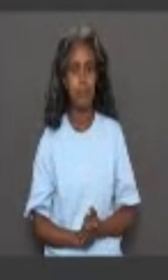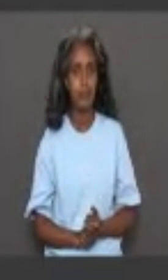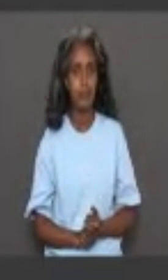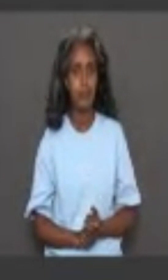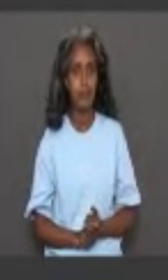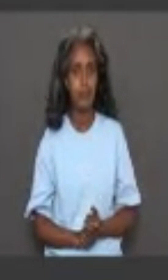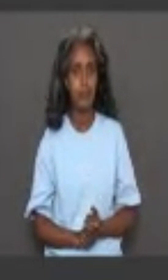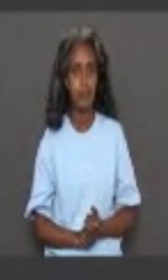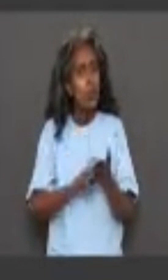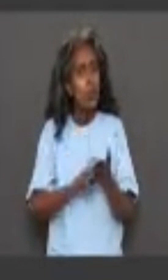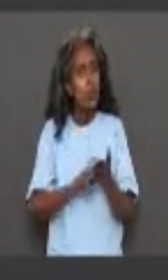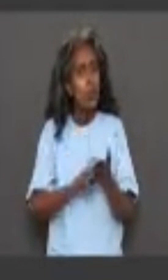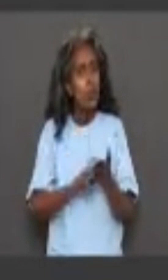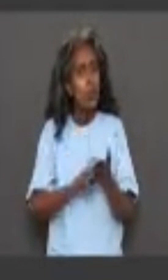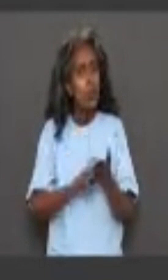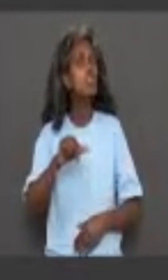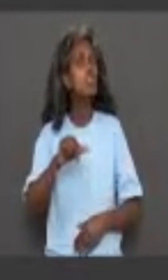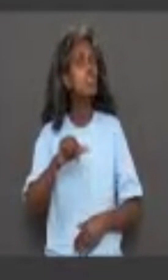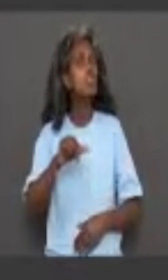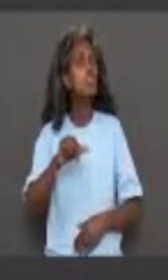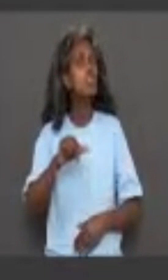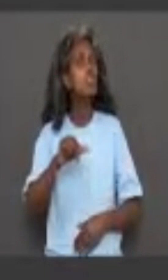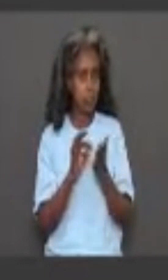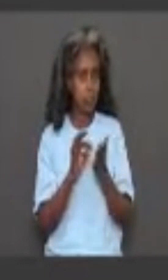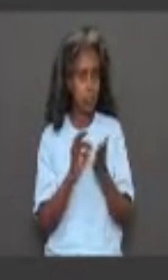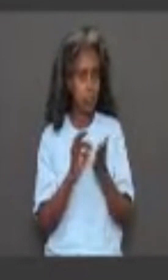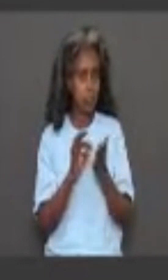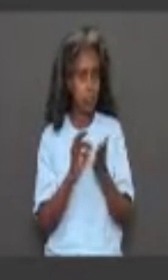What about the other numbers?